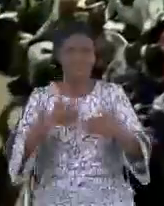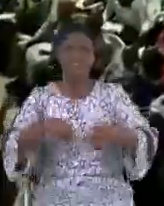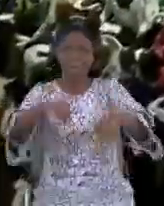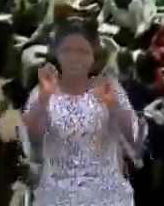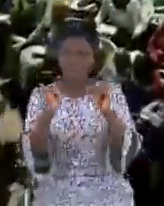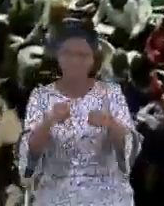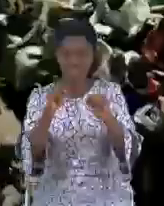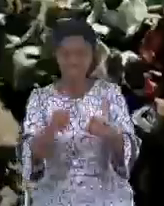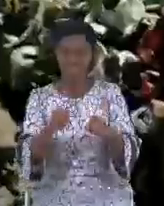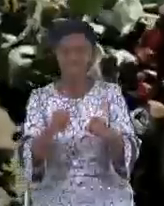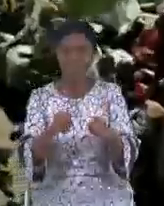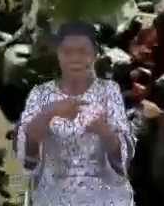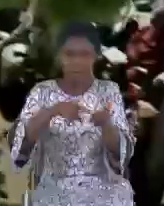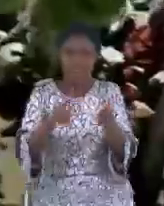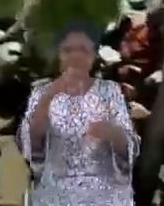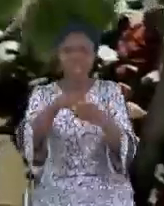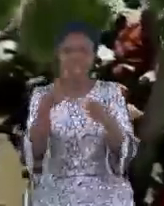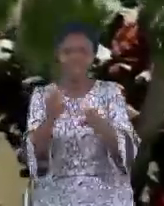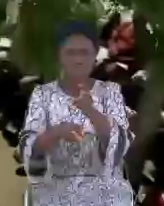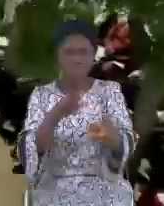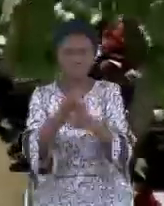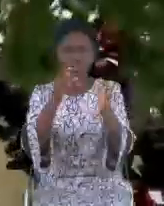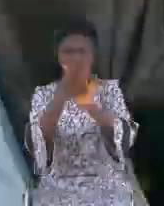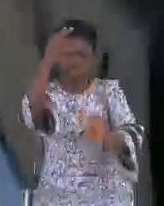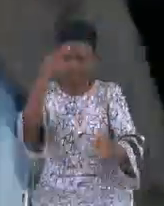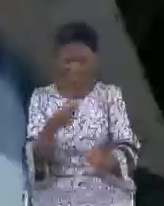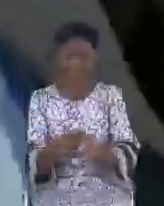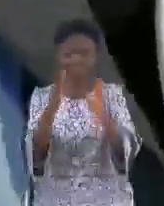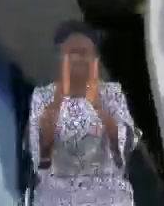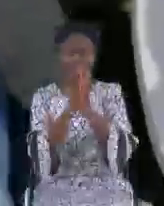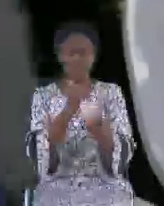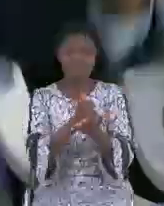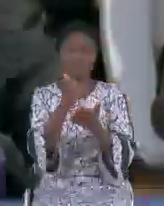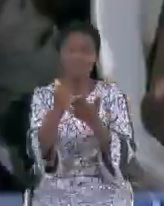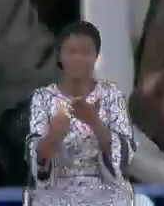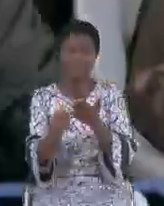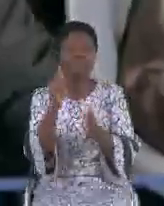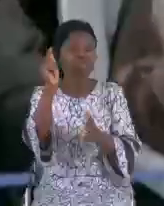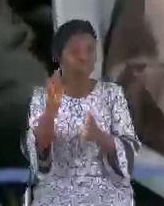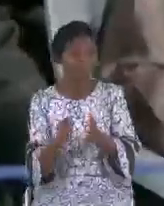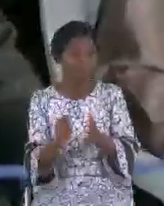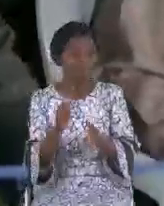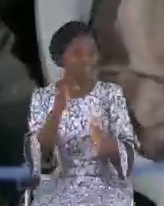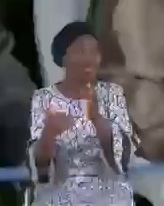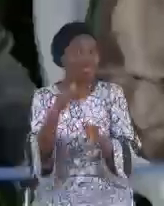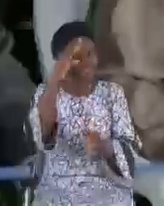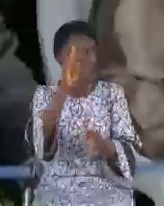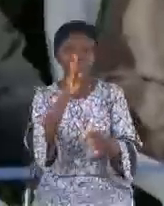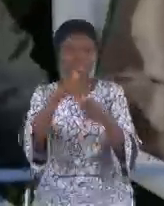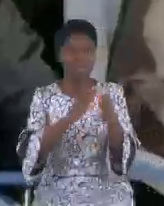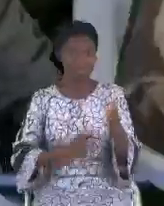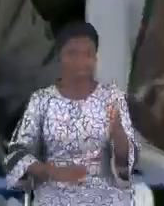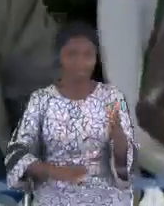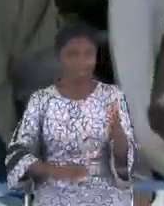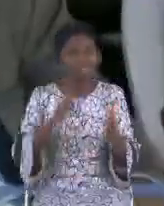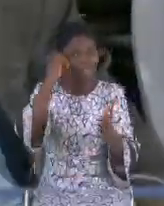mark in the world in Jesus' name. Therefore, if any man be in Christ, he